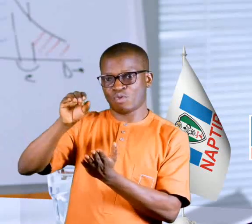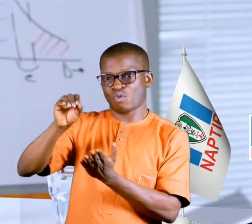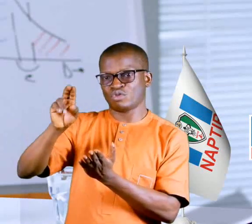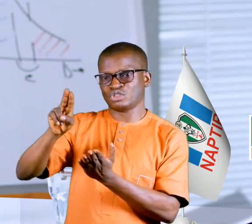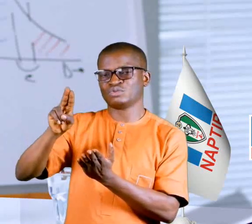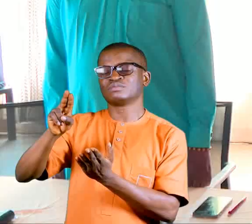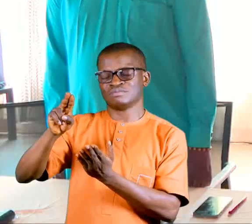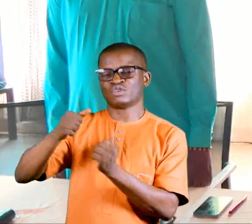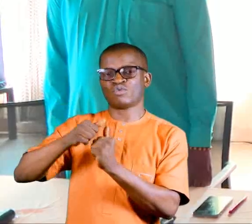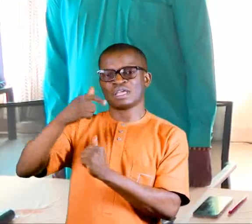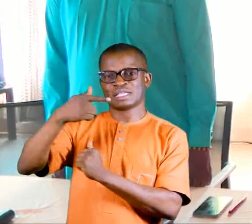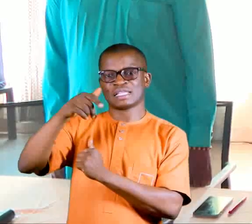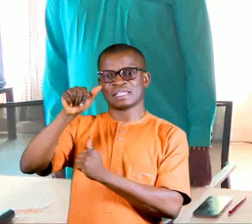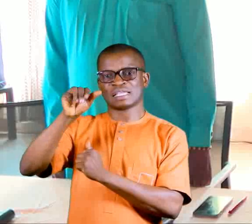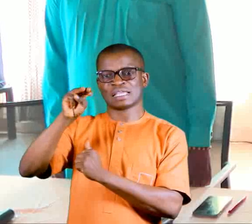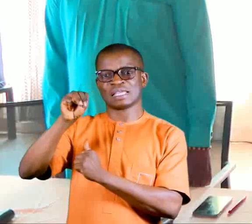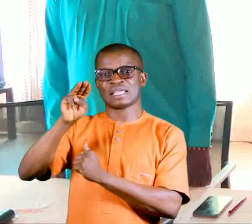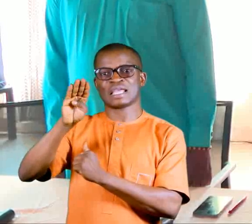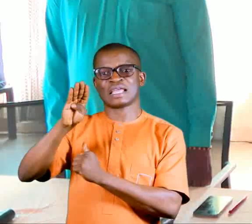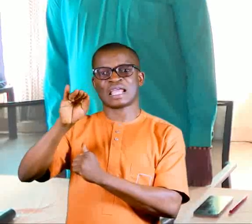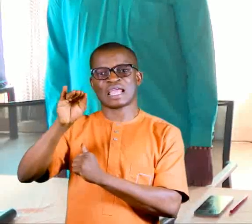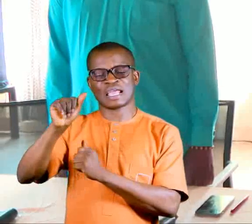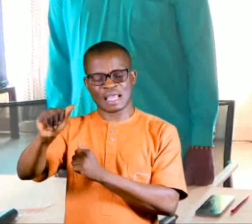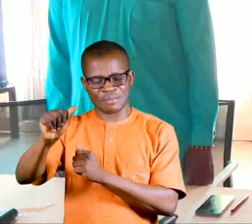understanding with Gambia on